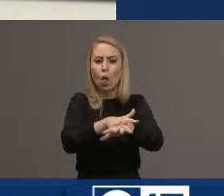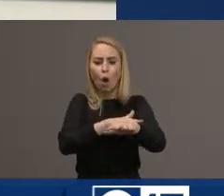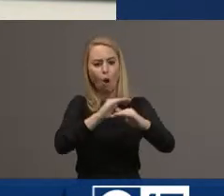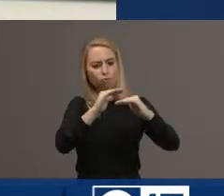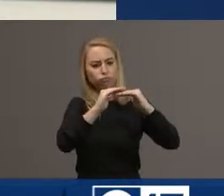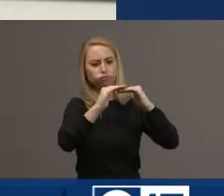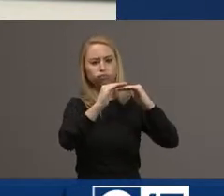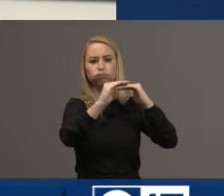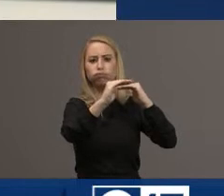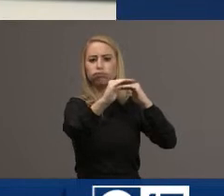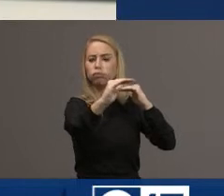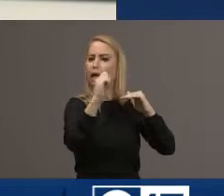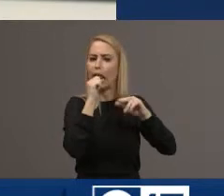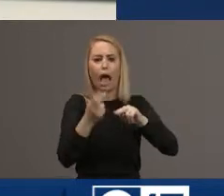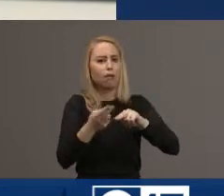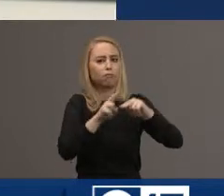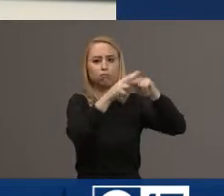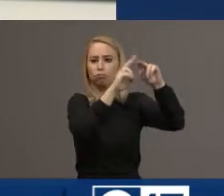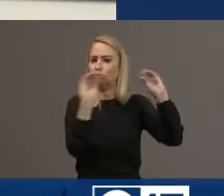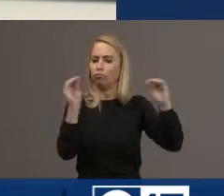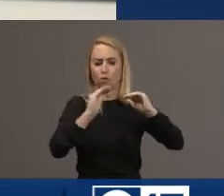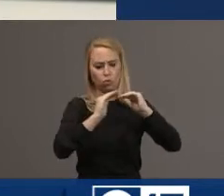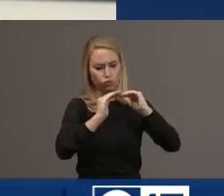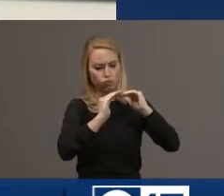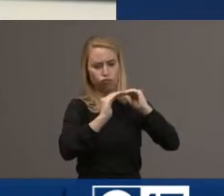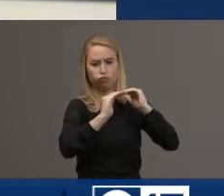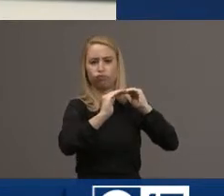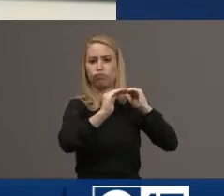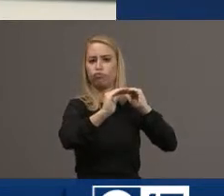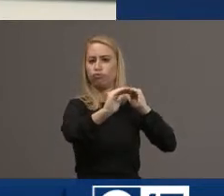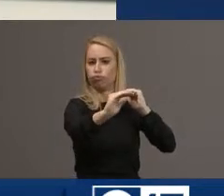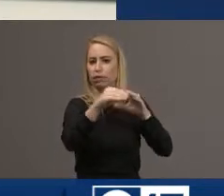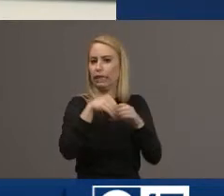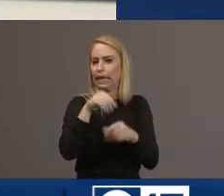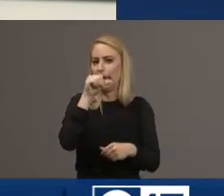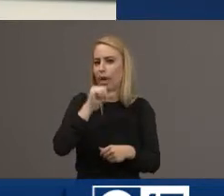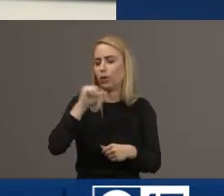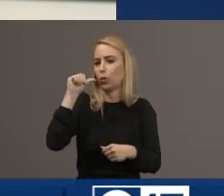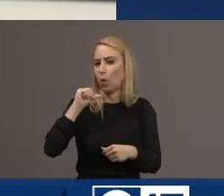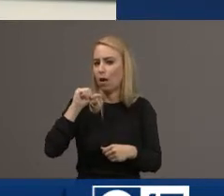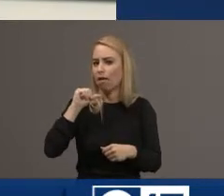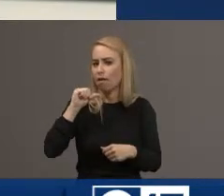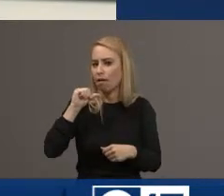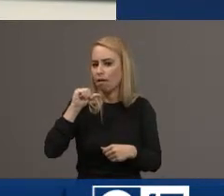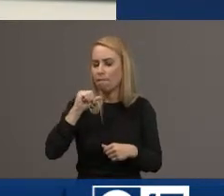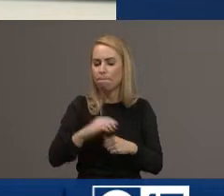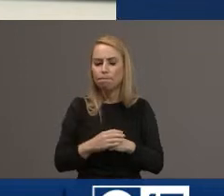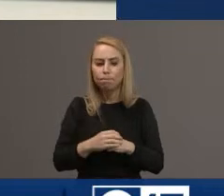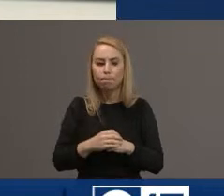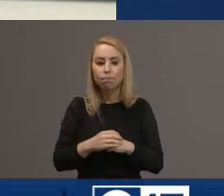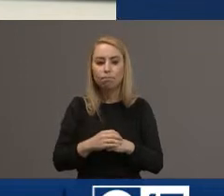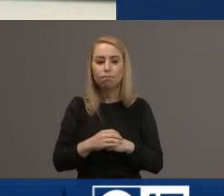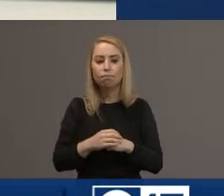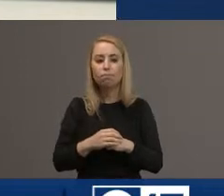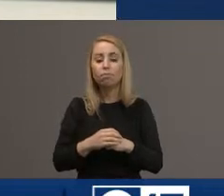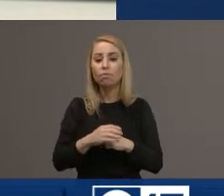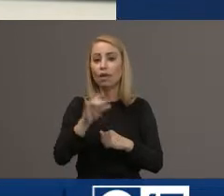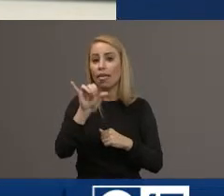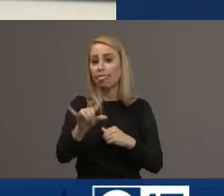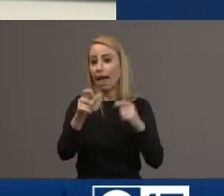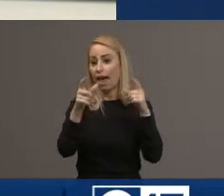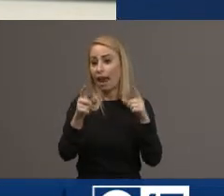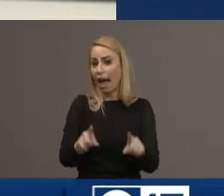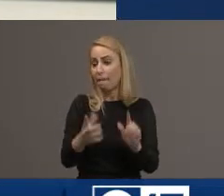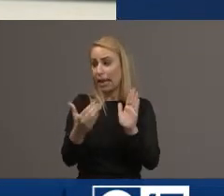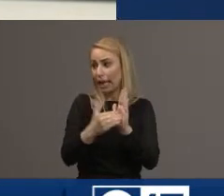crawl, to an actual crawl in Arizona. To do that again is very possible. And